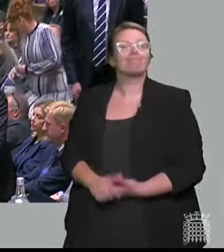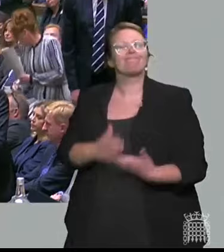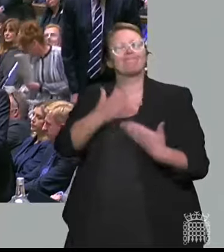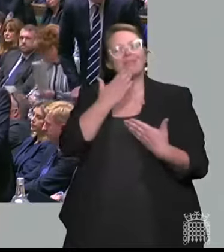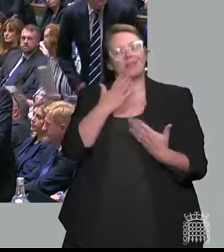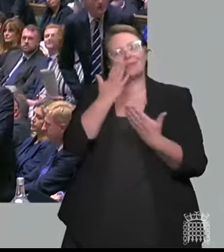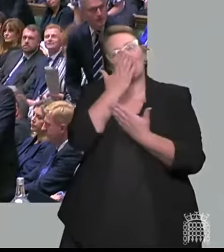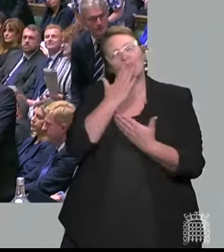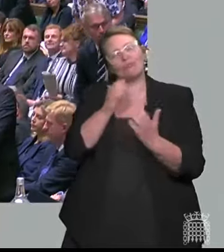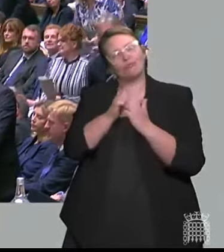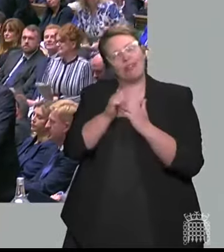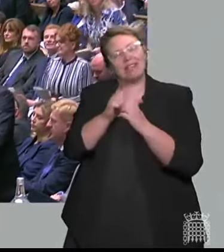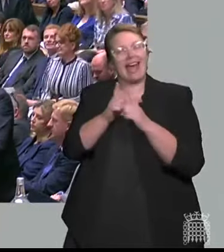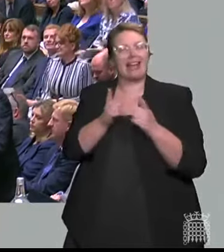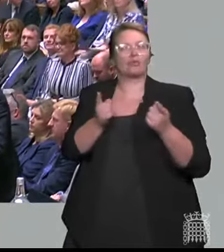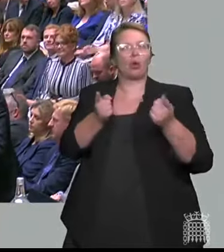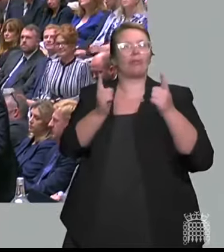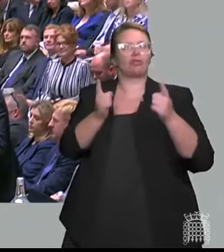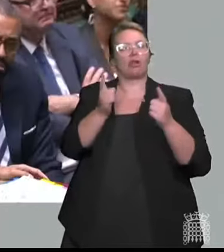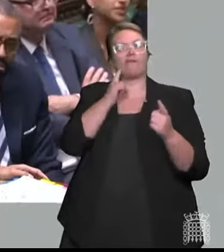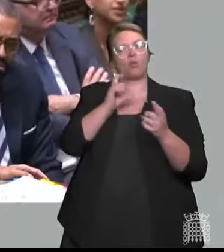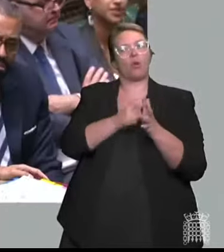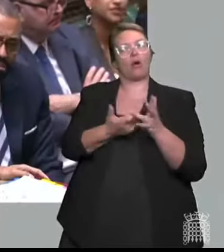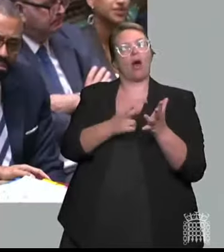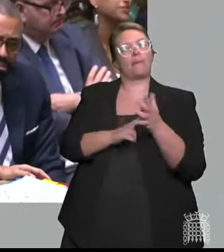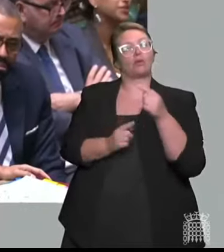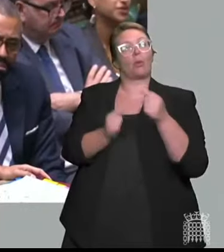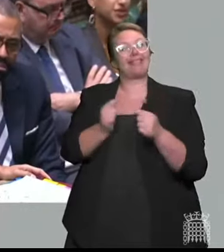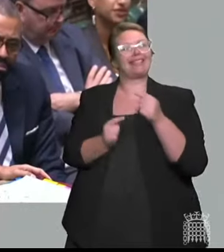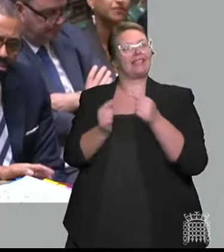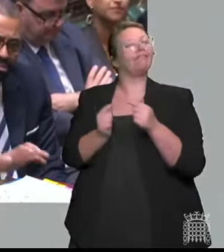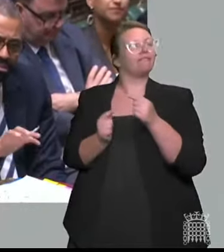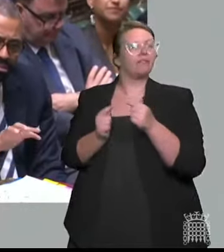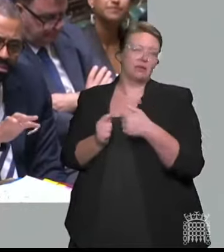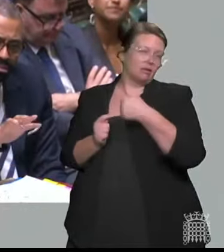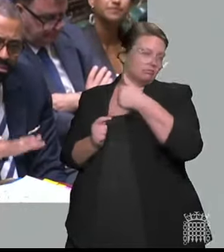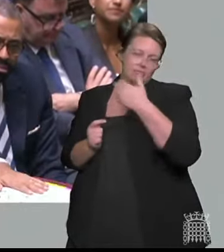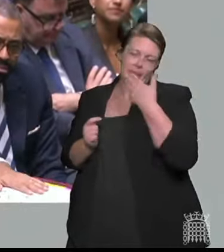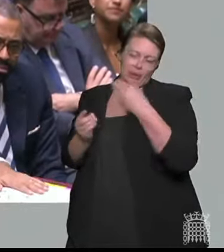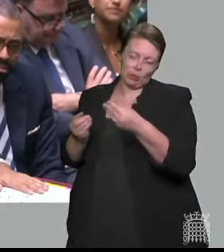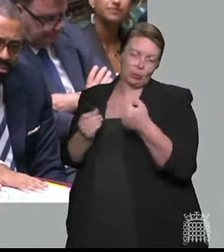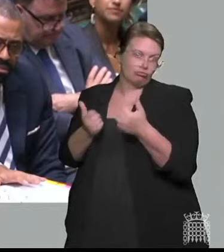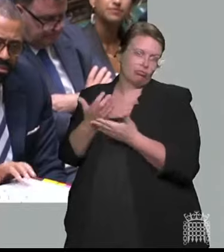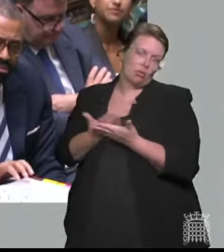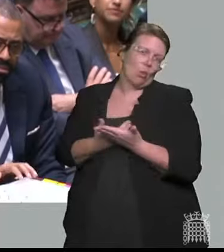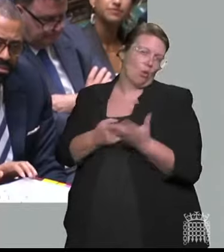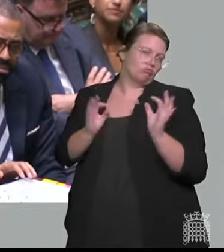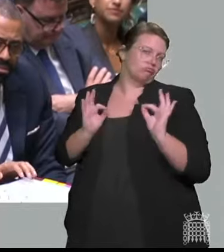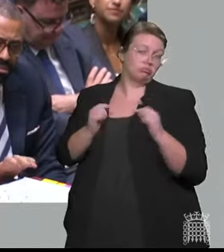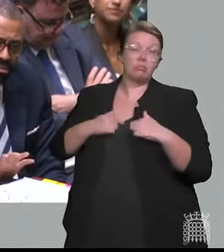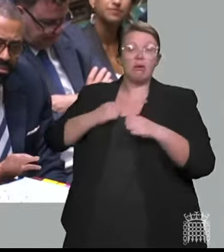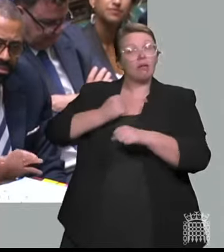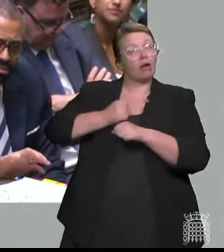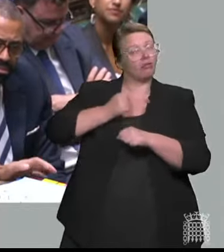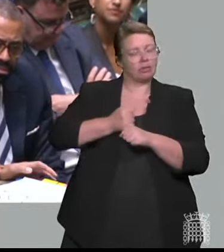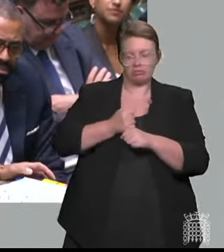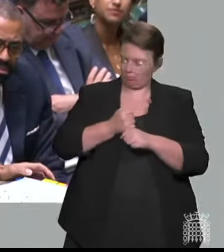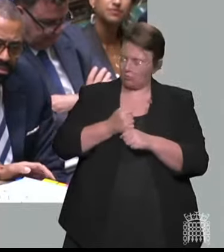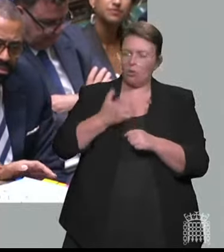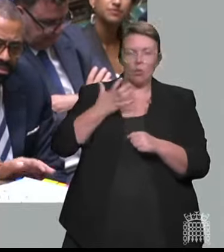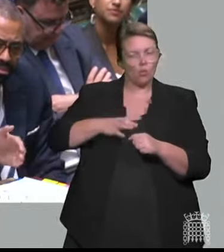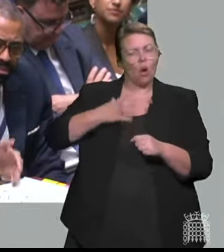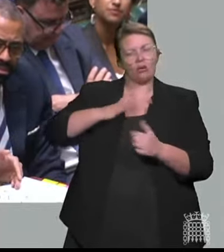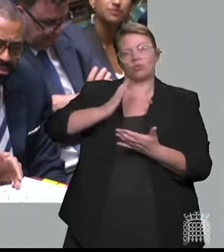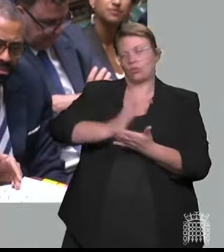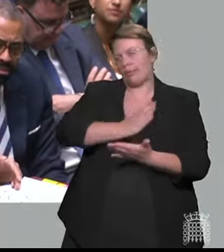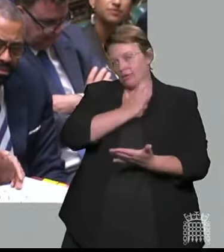Commission for Carbon Competitiveness for the report that he's worked on and highlighted. The government is absolutely committed to putting in place the necessary